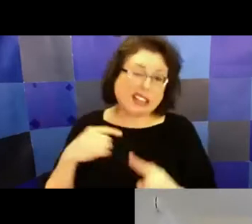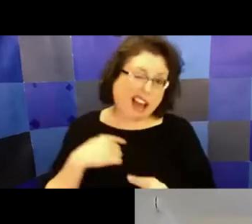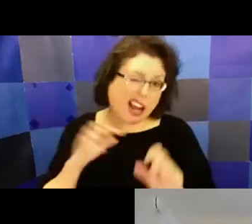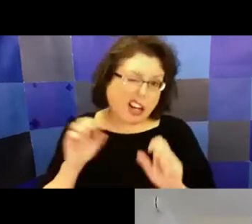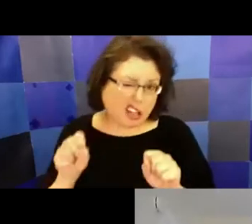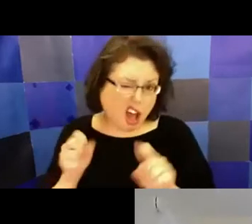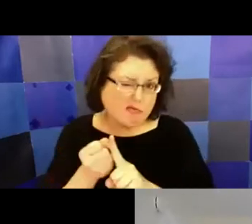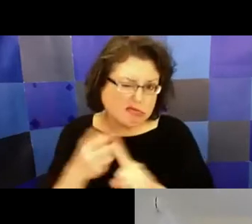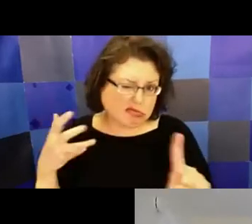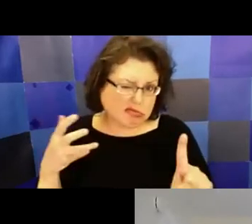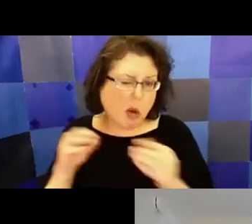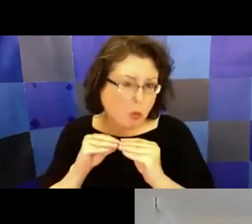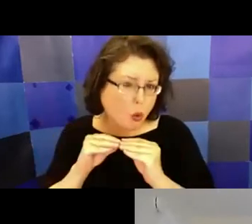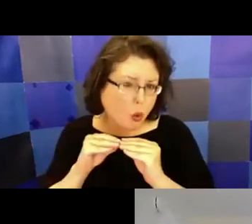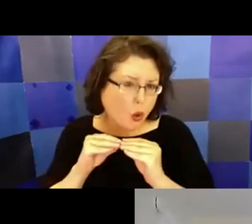out more my